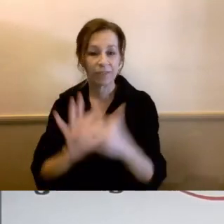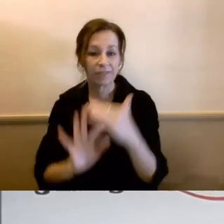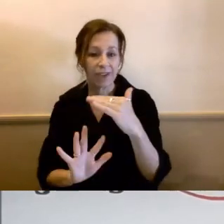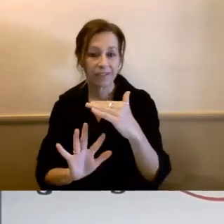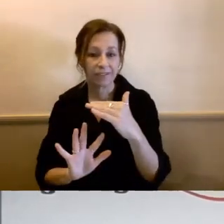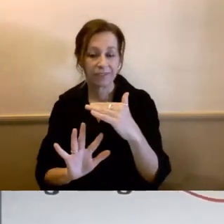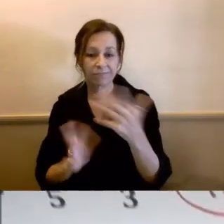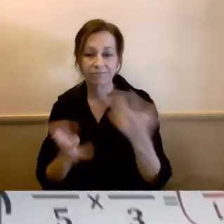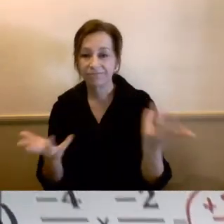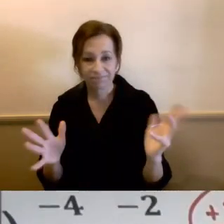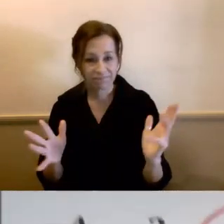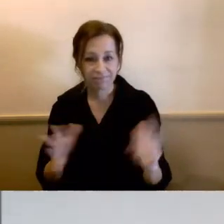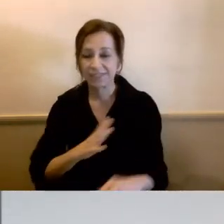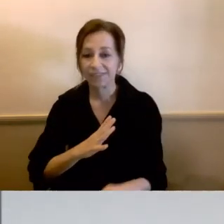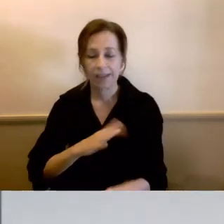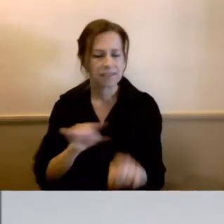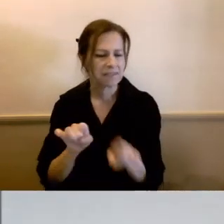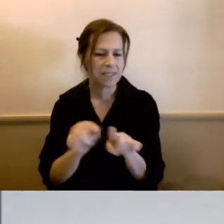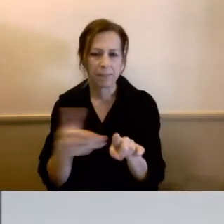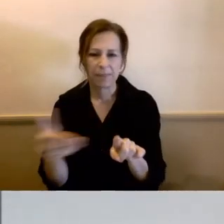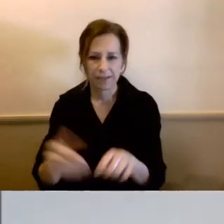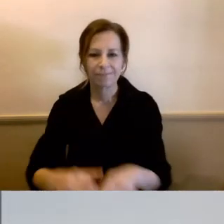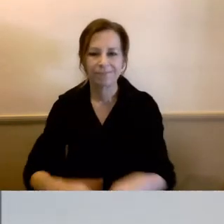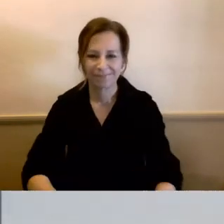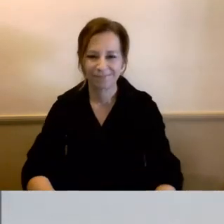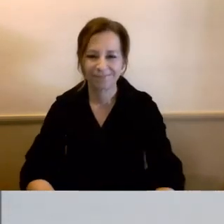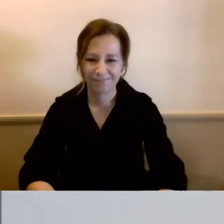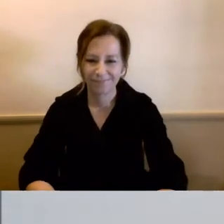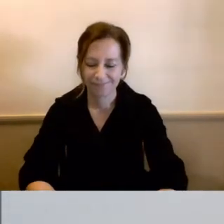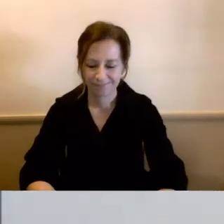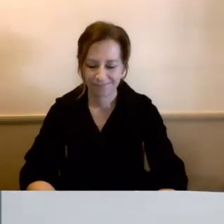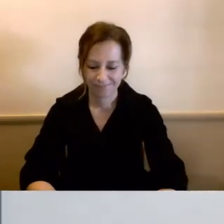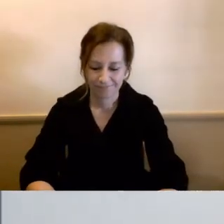over 5. It's the same thing.